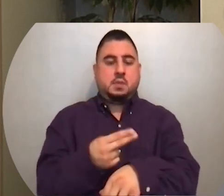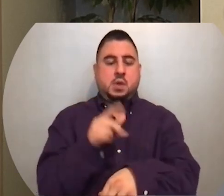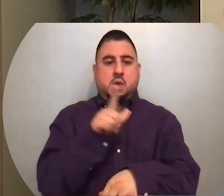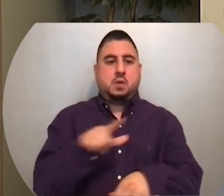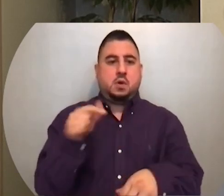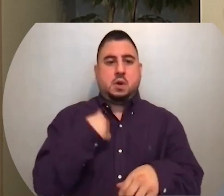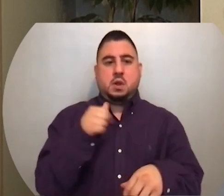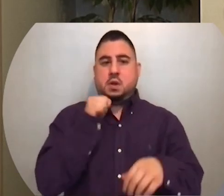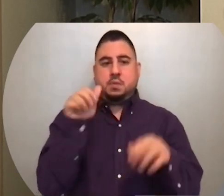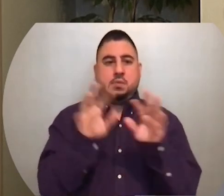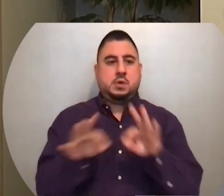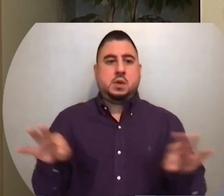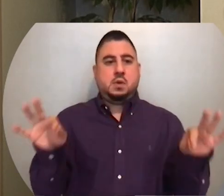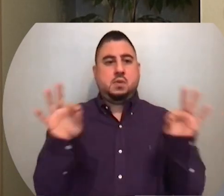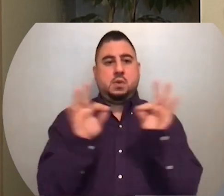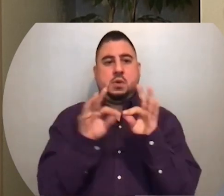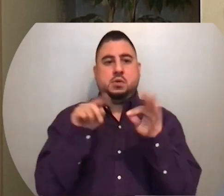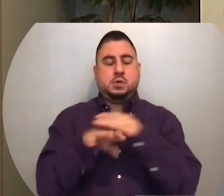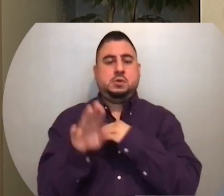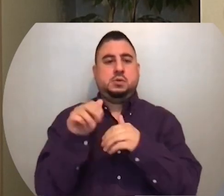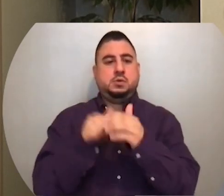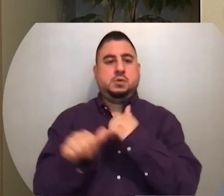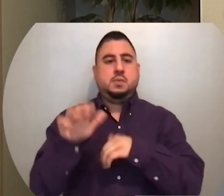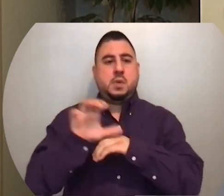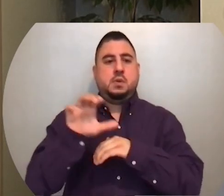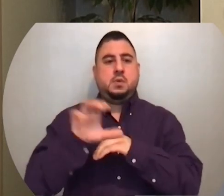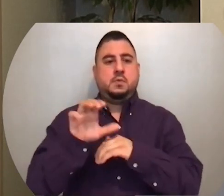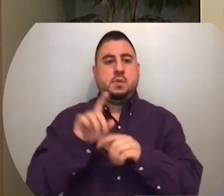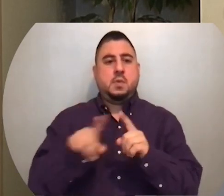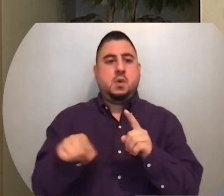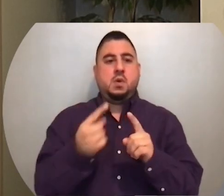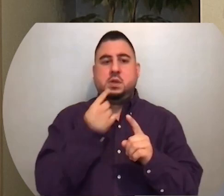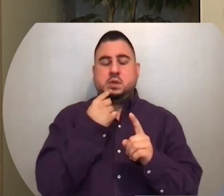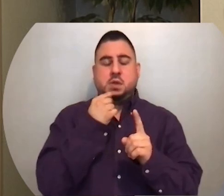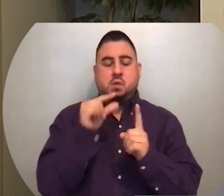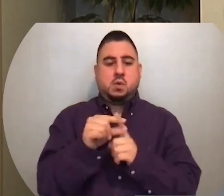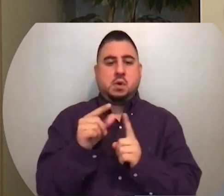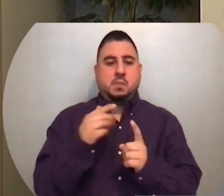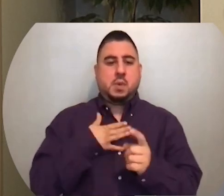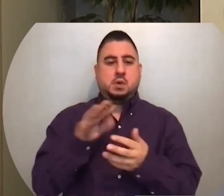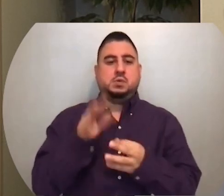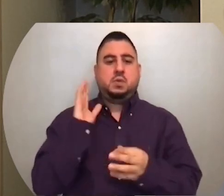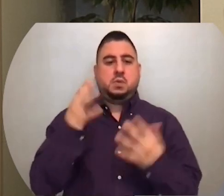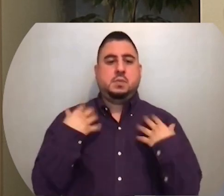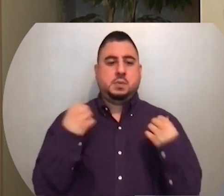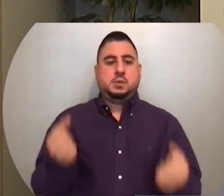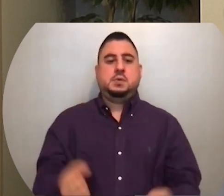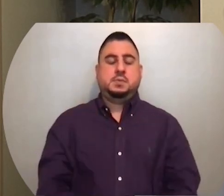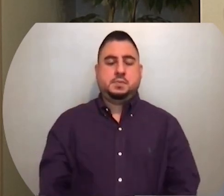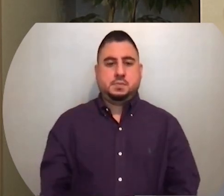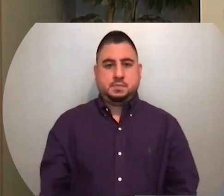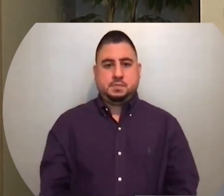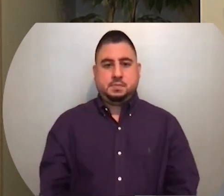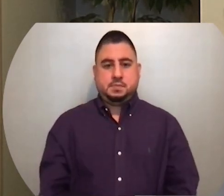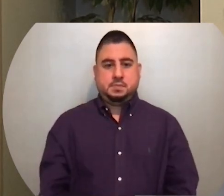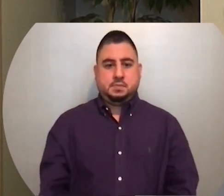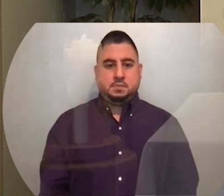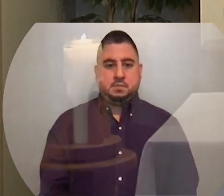Lamb. Lord, I am not worthy that you should enter under my roof, but only say the word, and my soul shall be